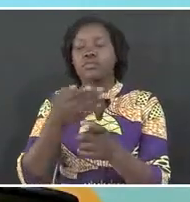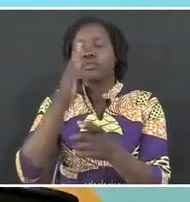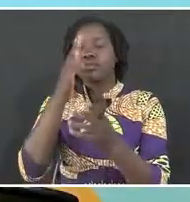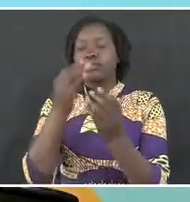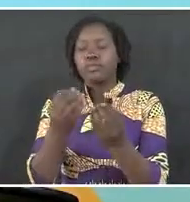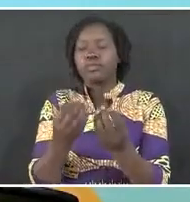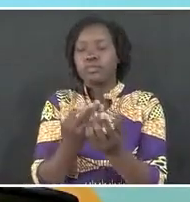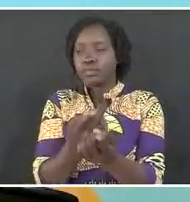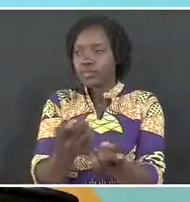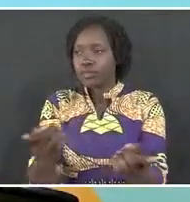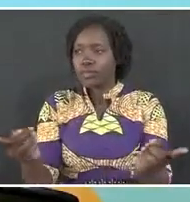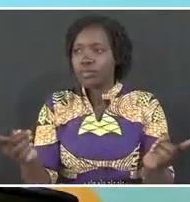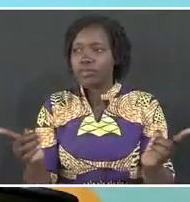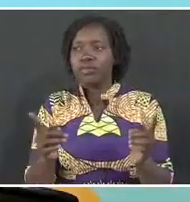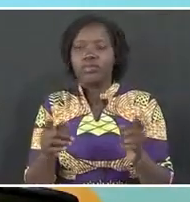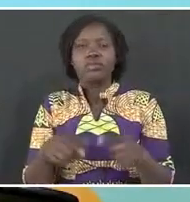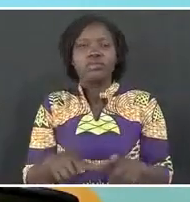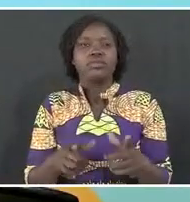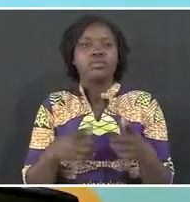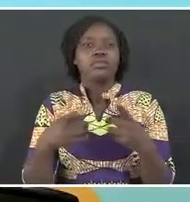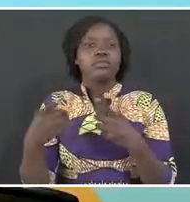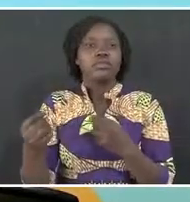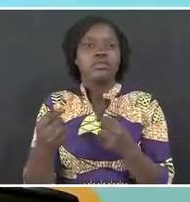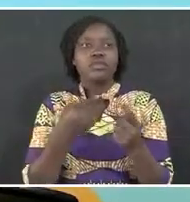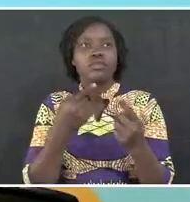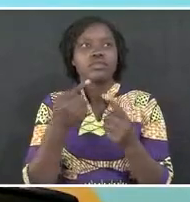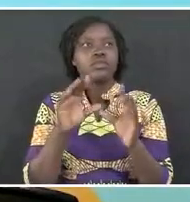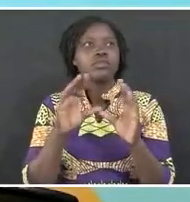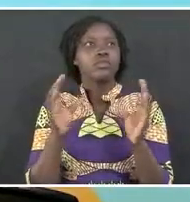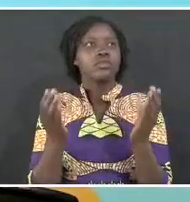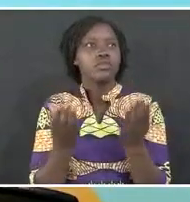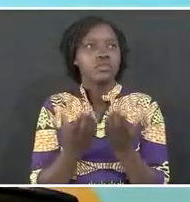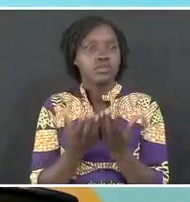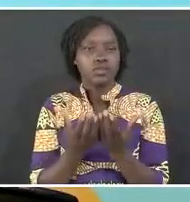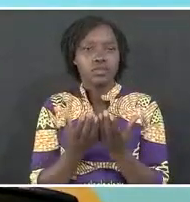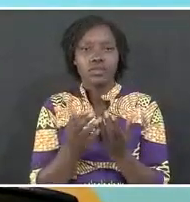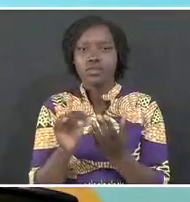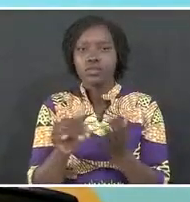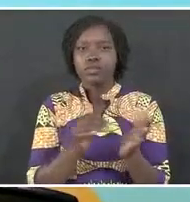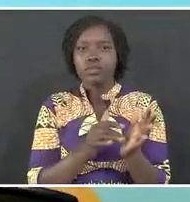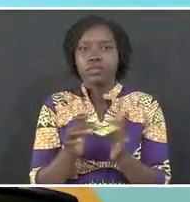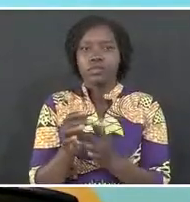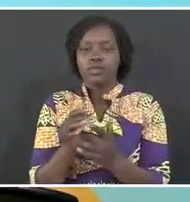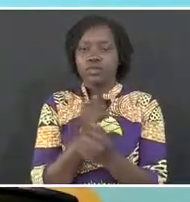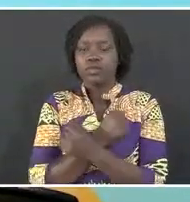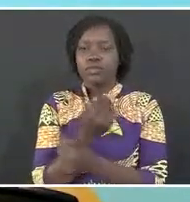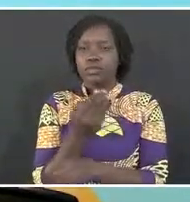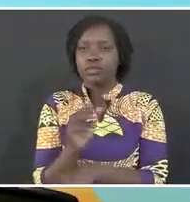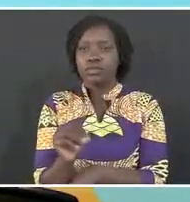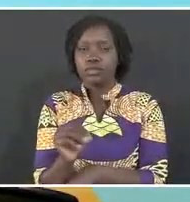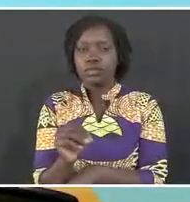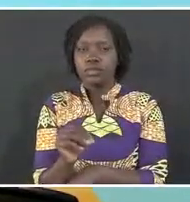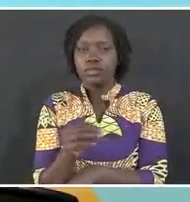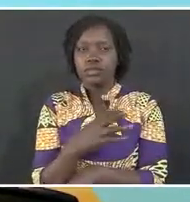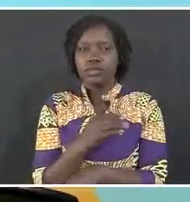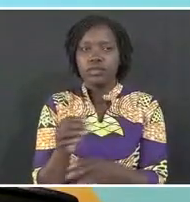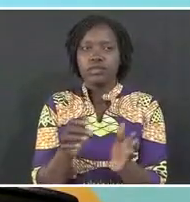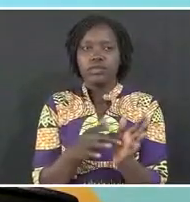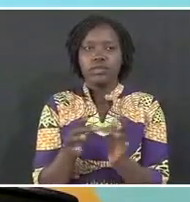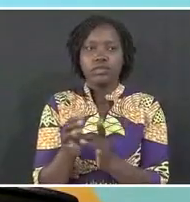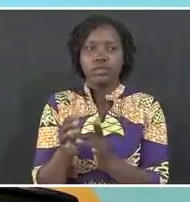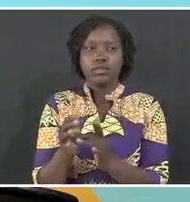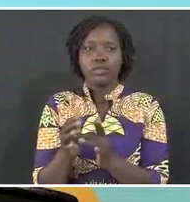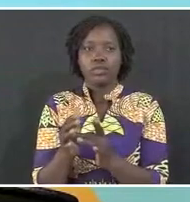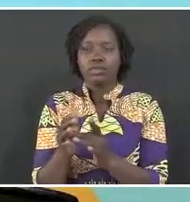us, let us go and tell the world that Jesus loves them. And Jesus